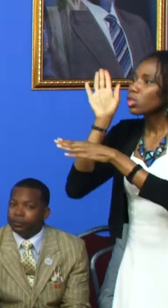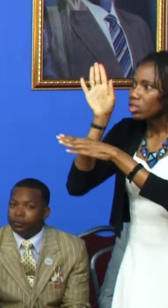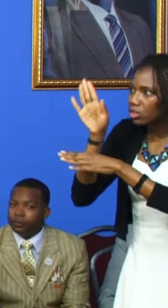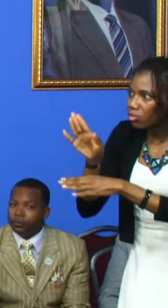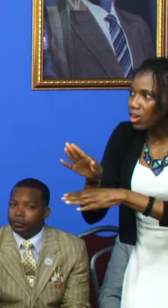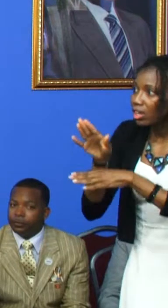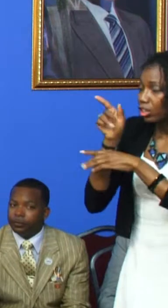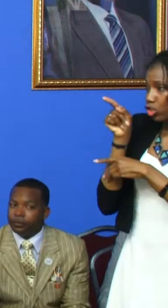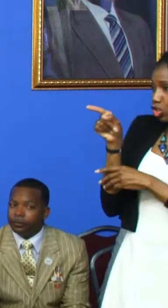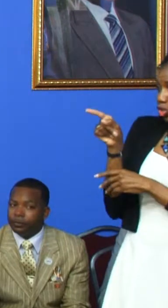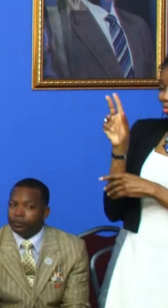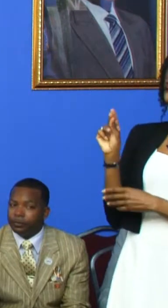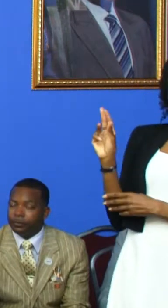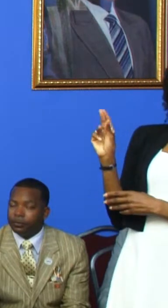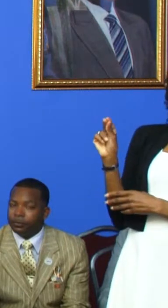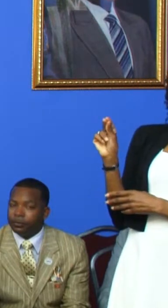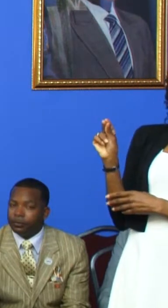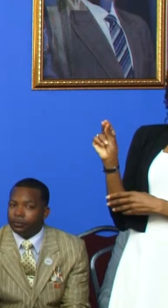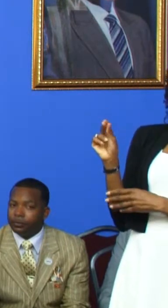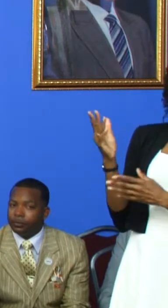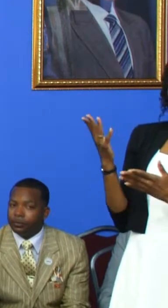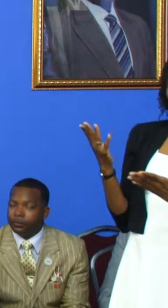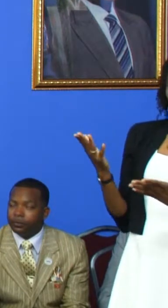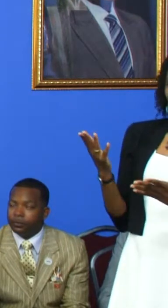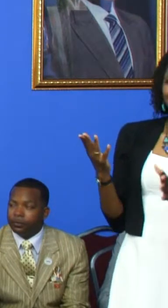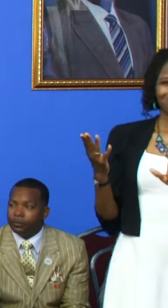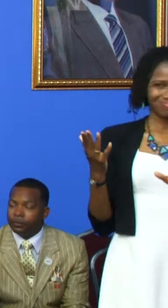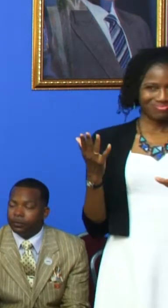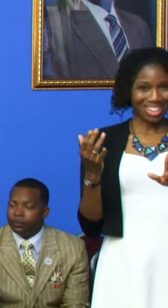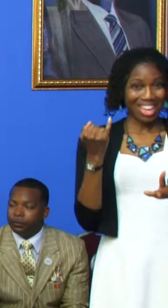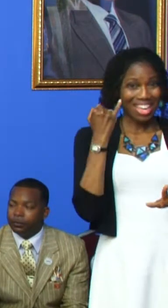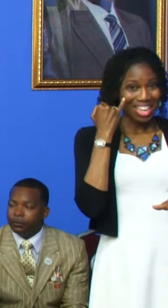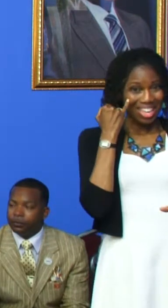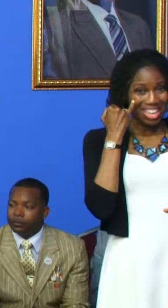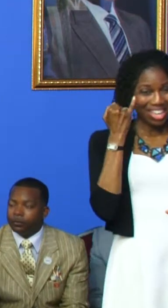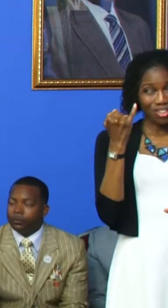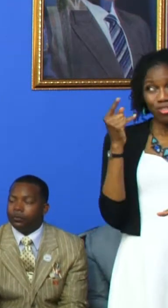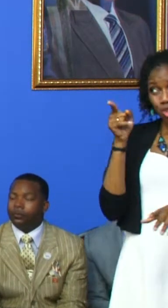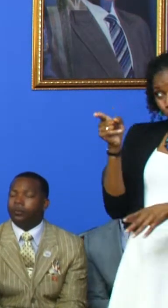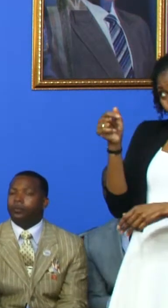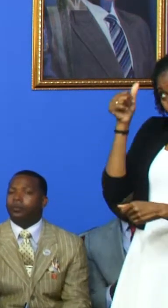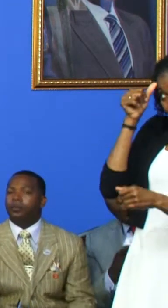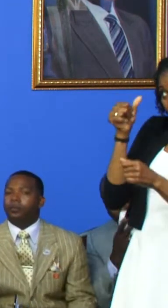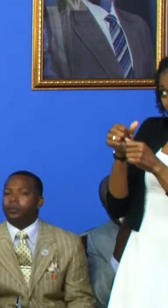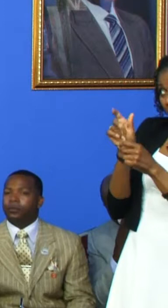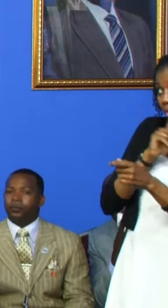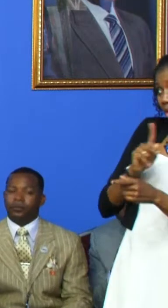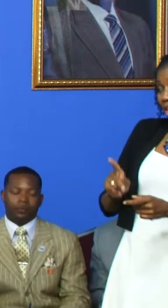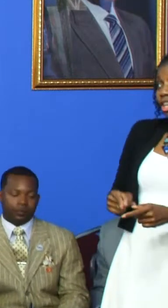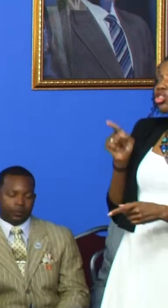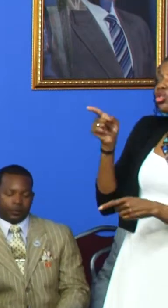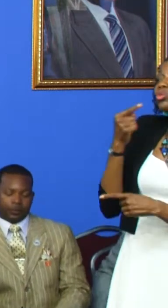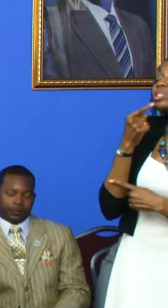And if you remember, King, you said that if we don't